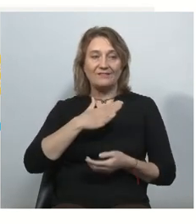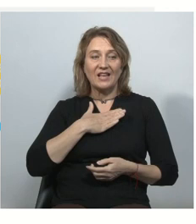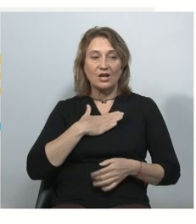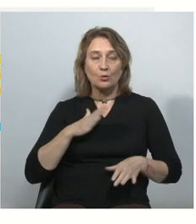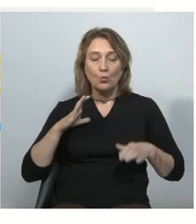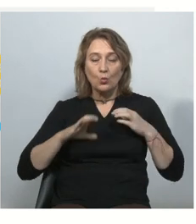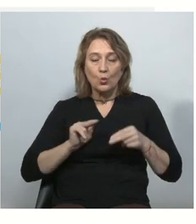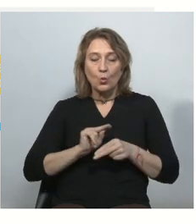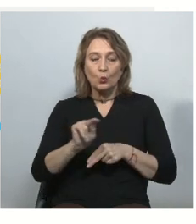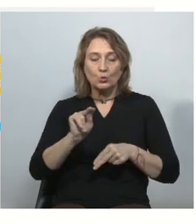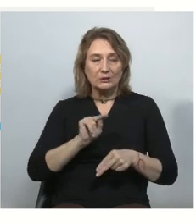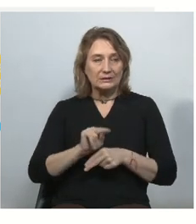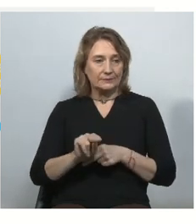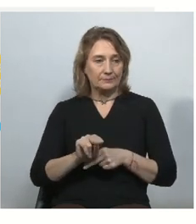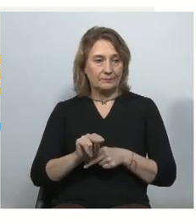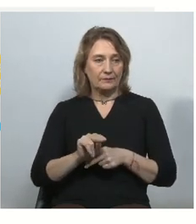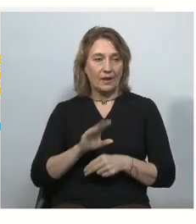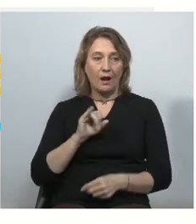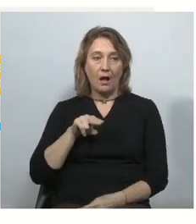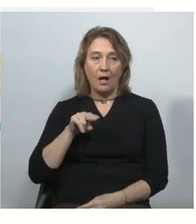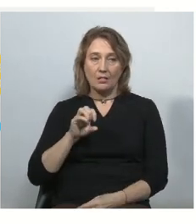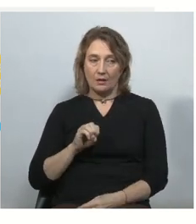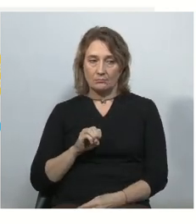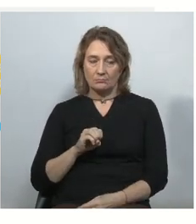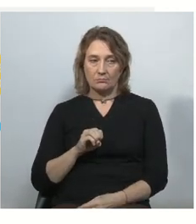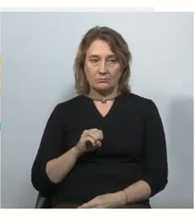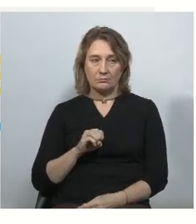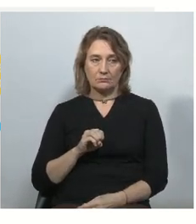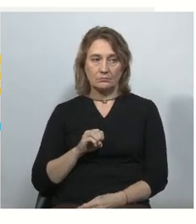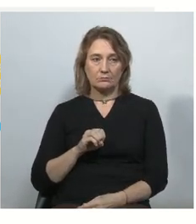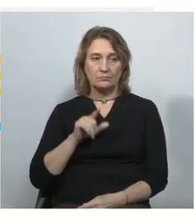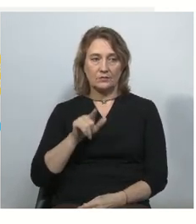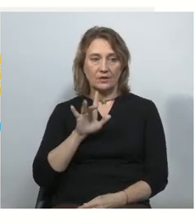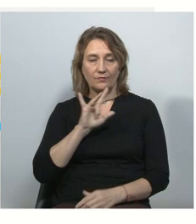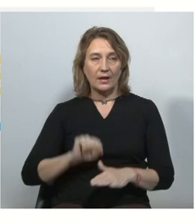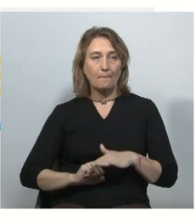So these are the results of our learners.